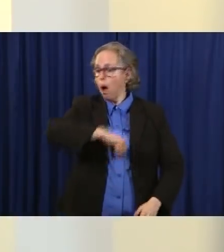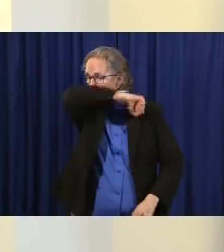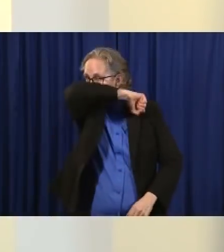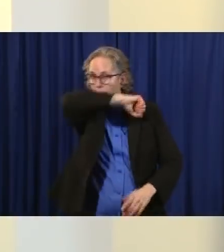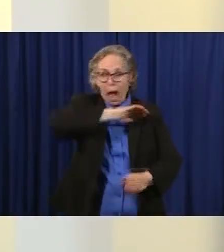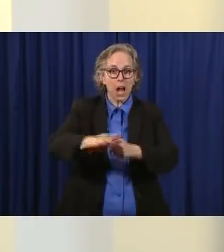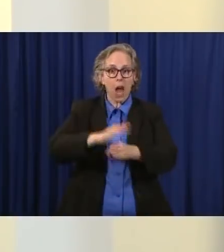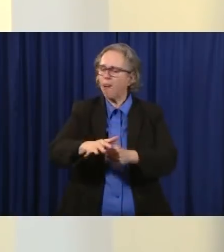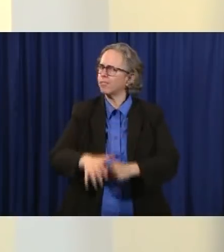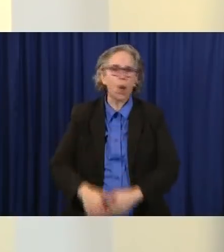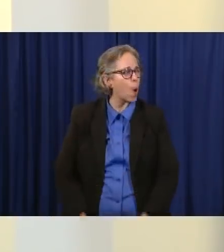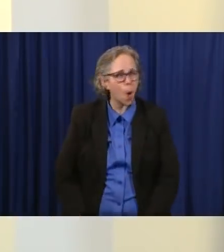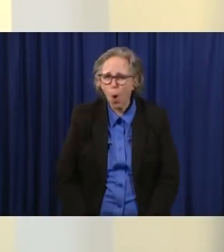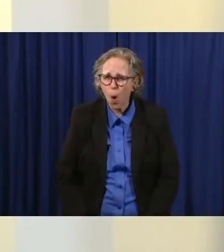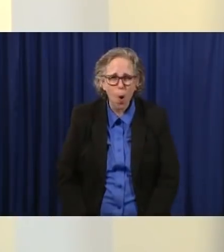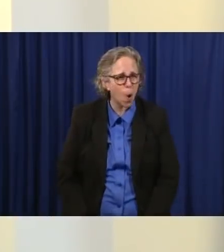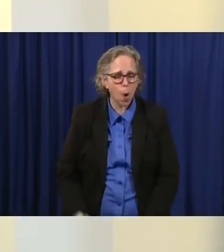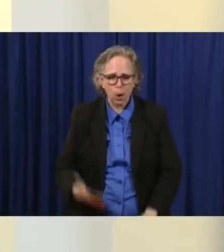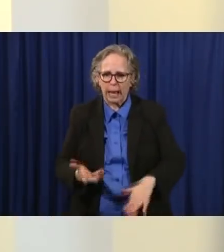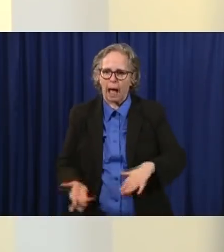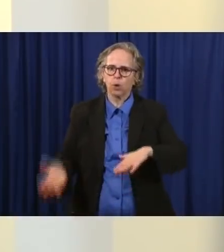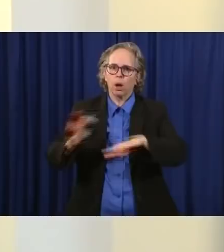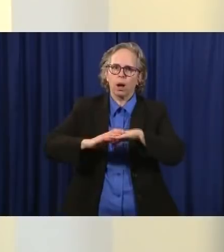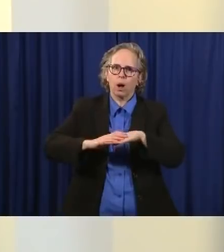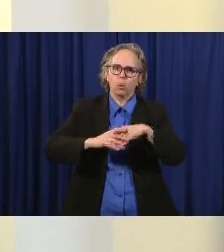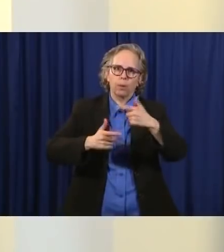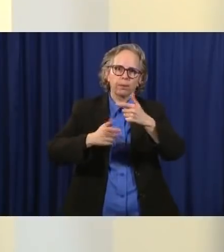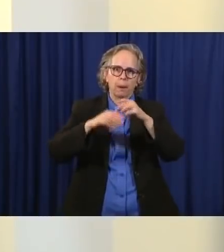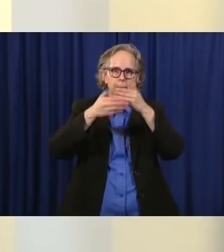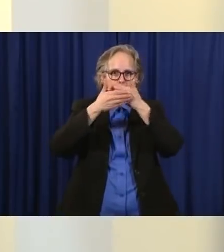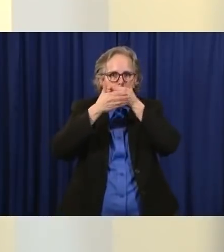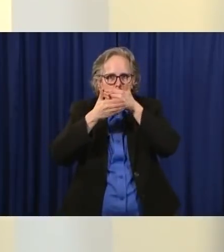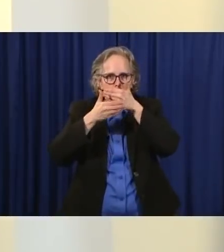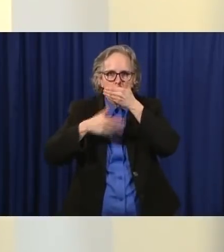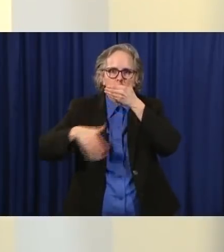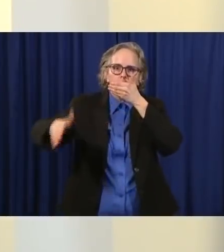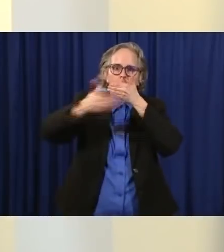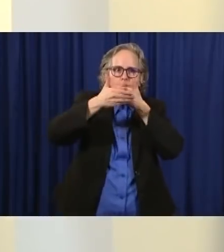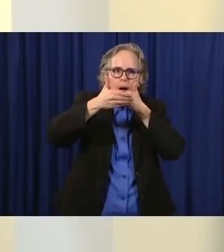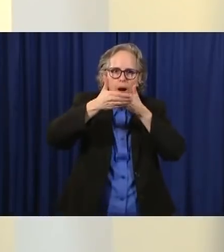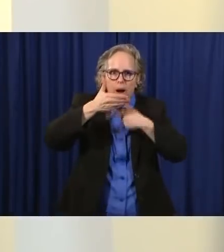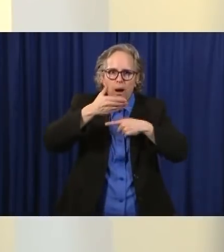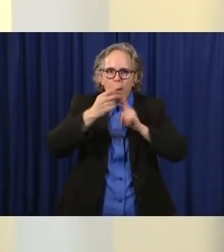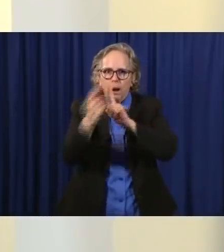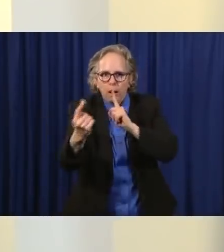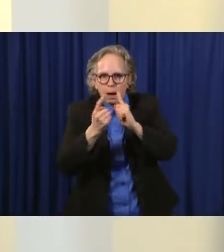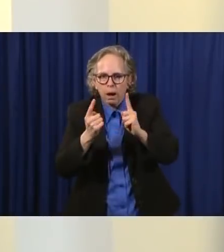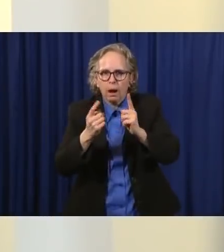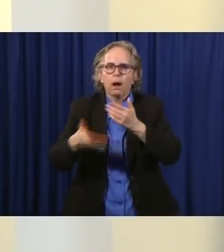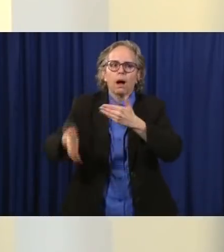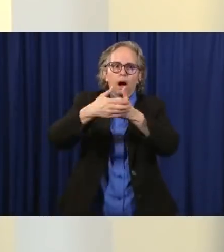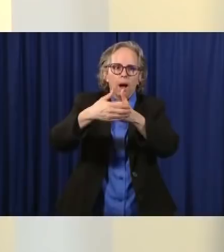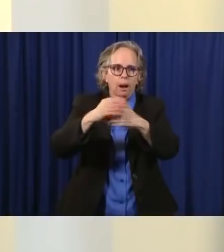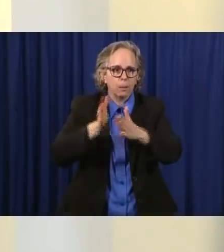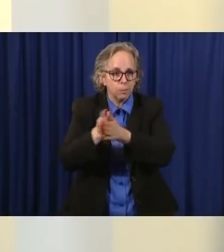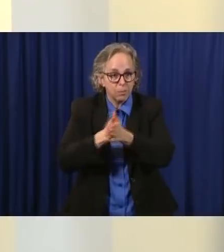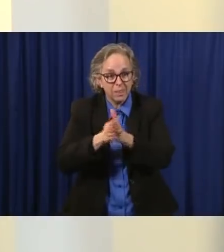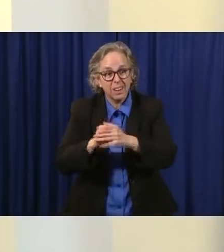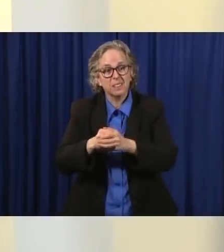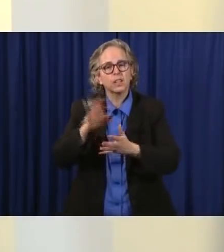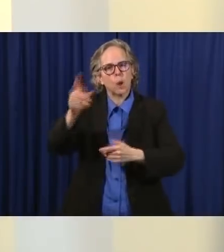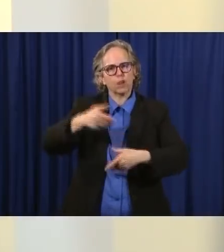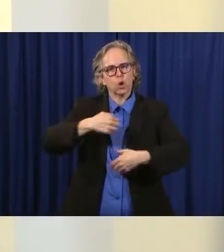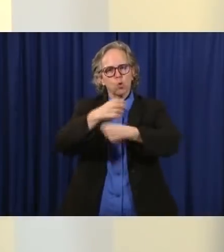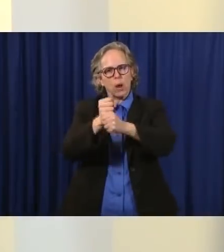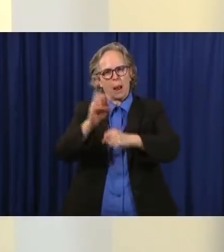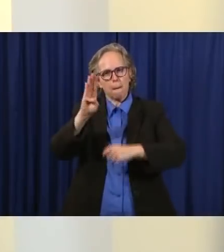temperatures. It's not just staying home. This too is such a functional, effective barrier to stop the spread of disease.